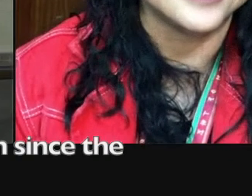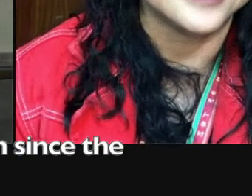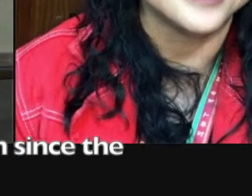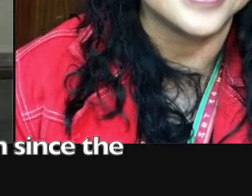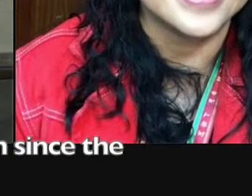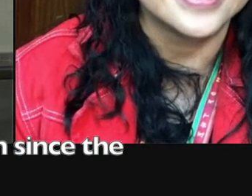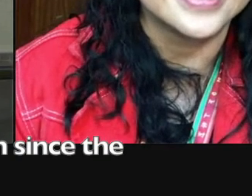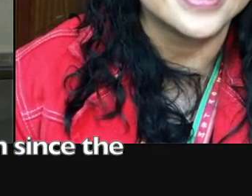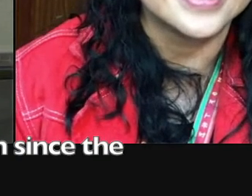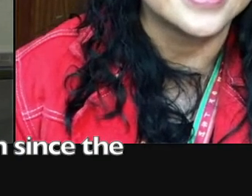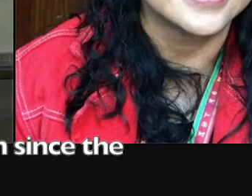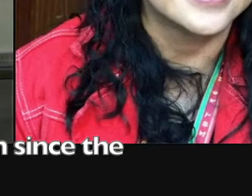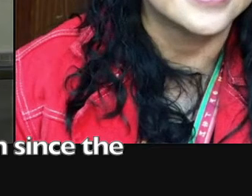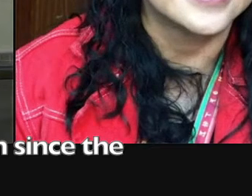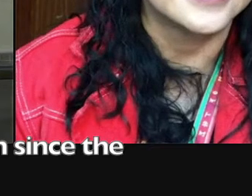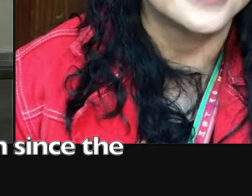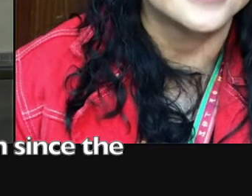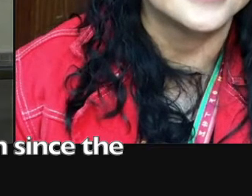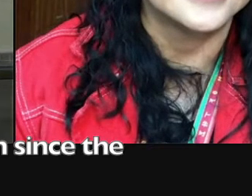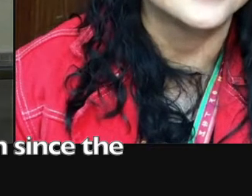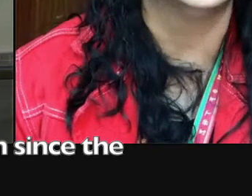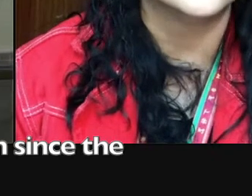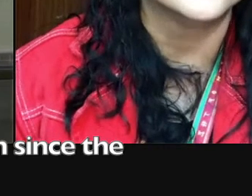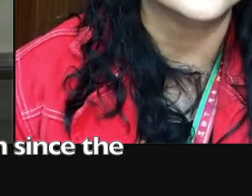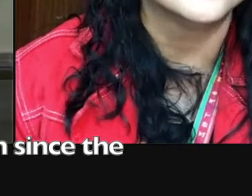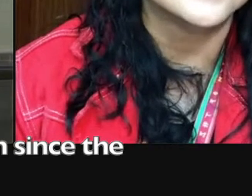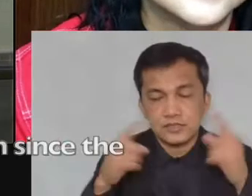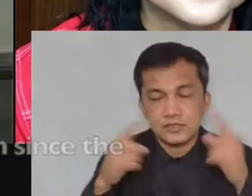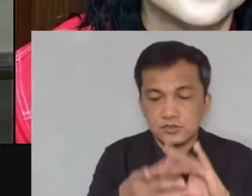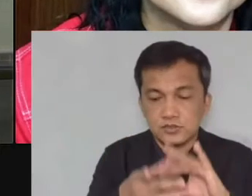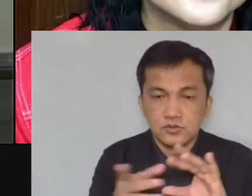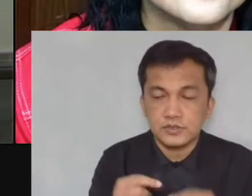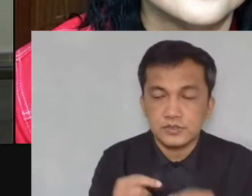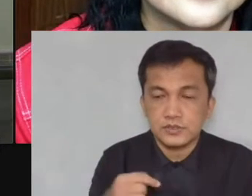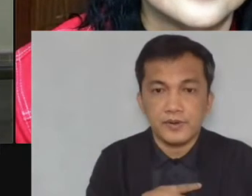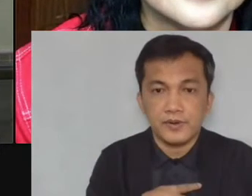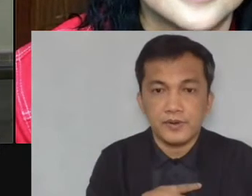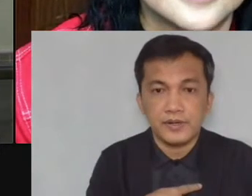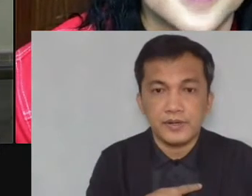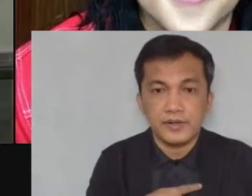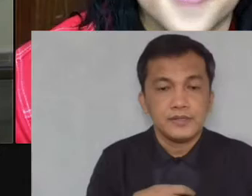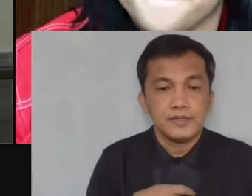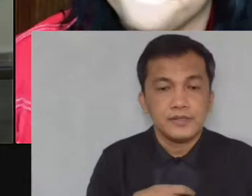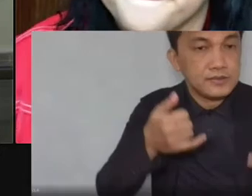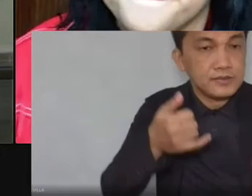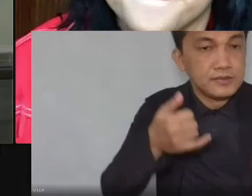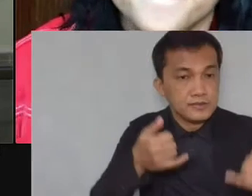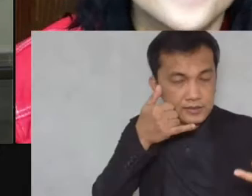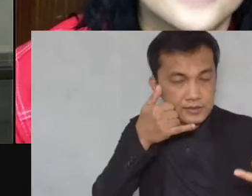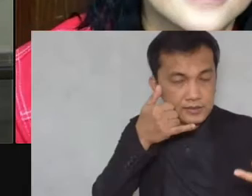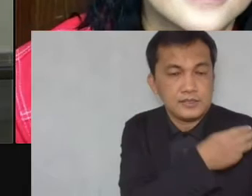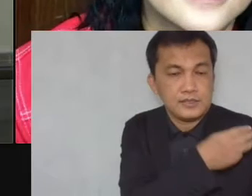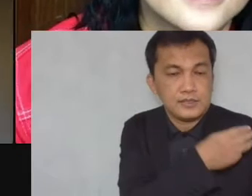The success stories of our telehealth since the implementation and of